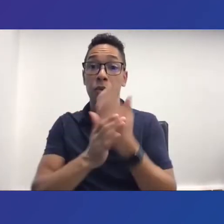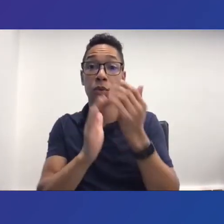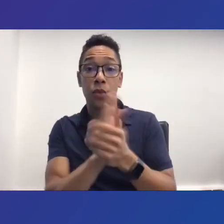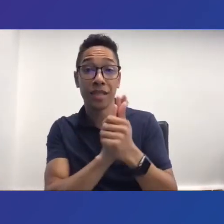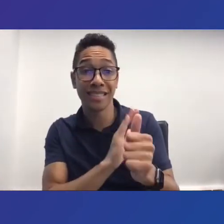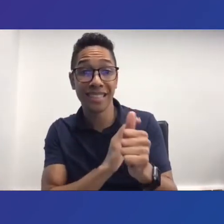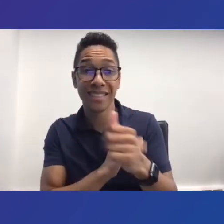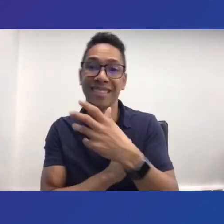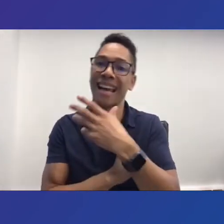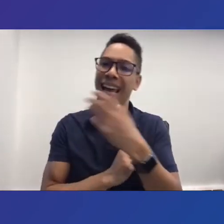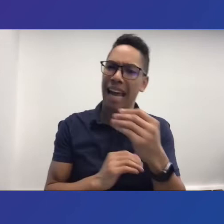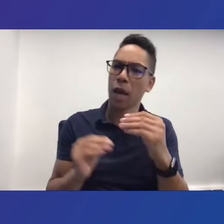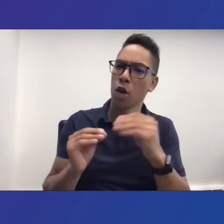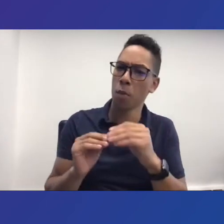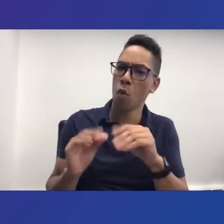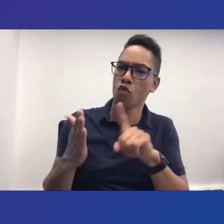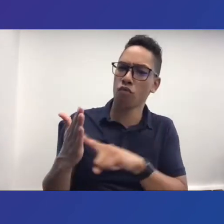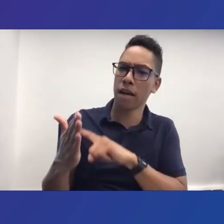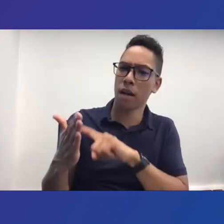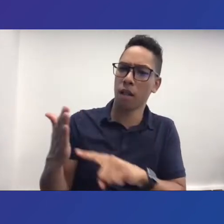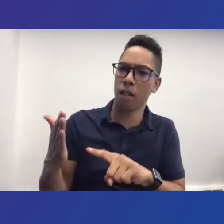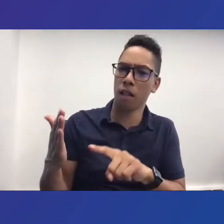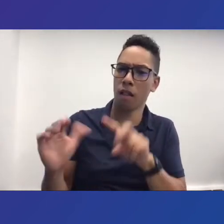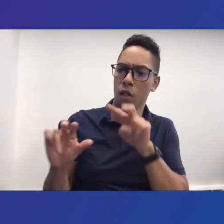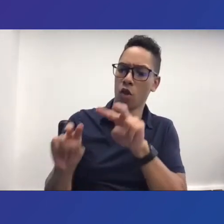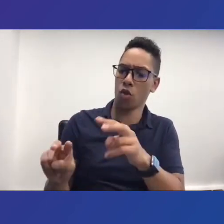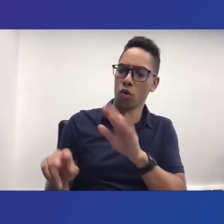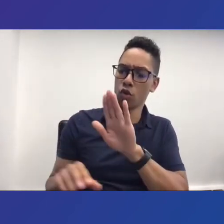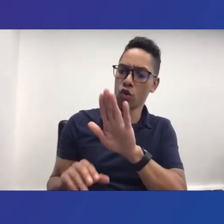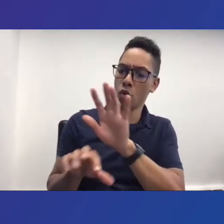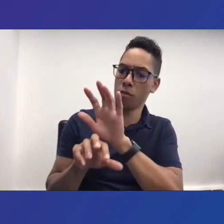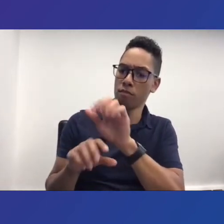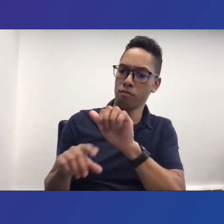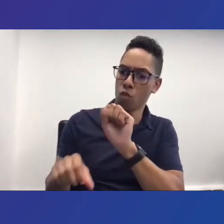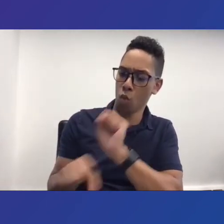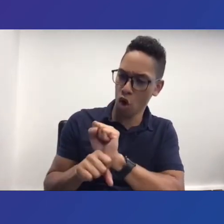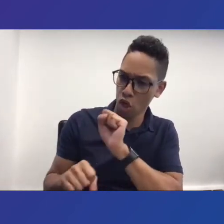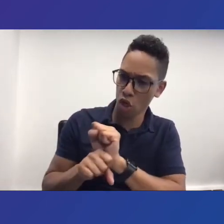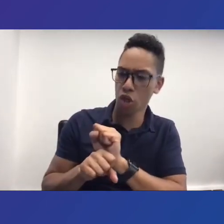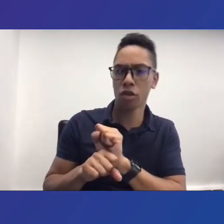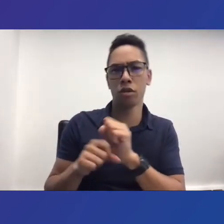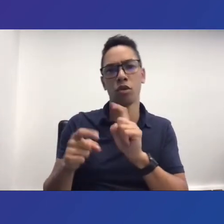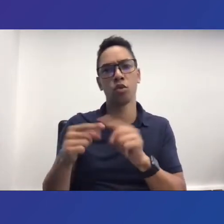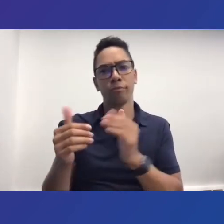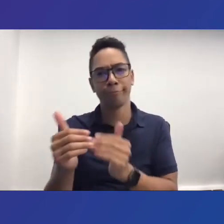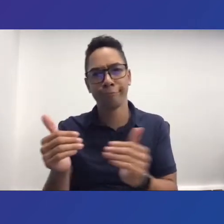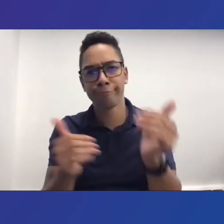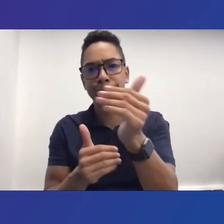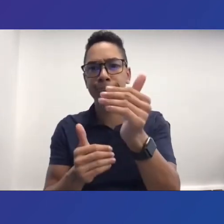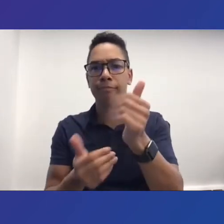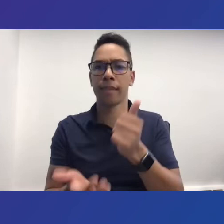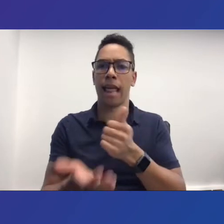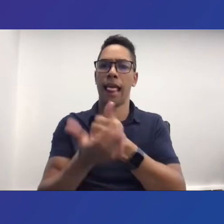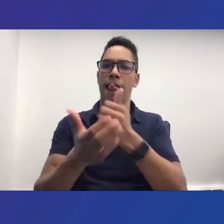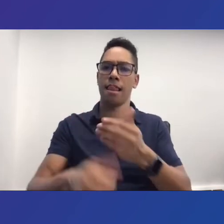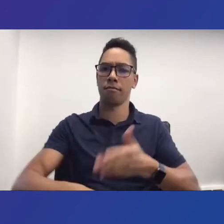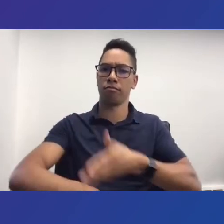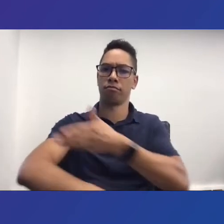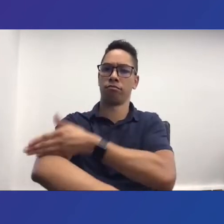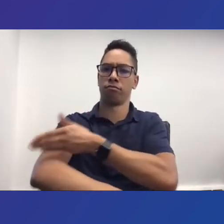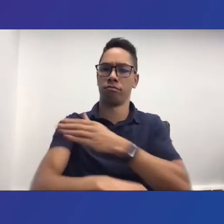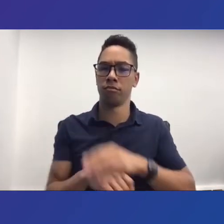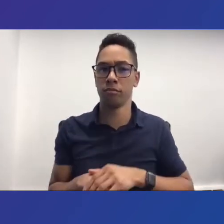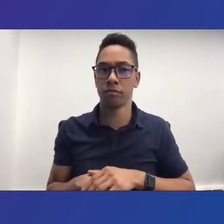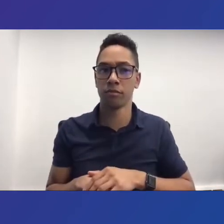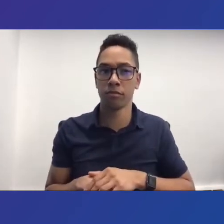really critically looking at your practice and how it ties together and how you want to move forward with it and contribute to its development. And so in a way that I don't think